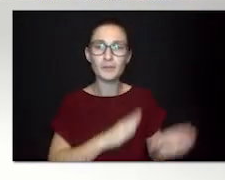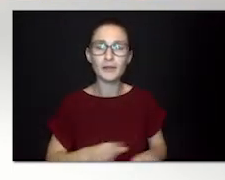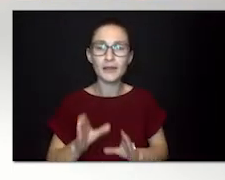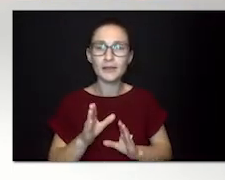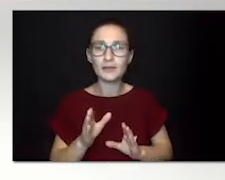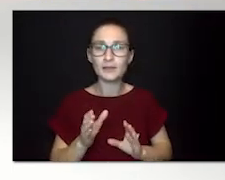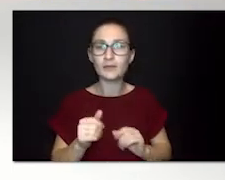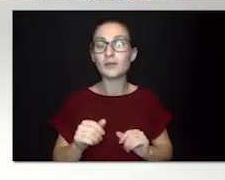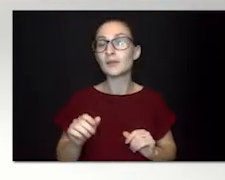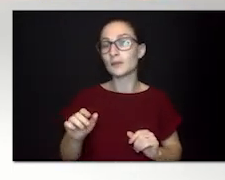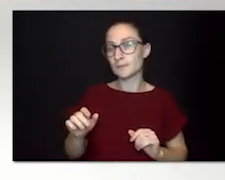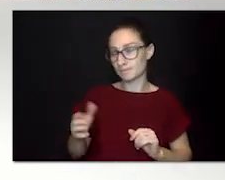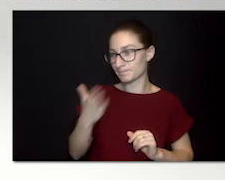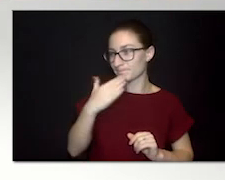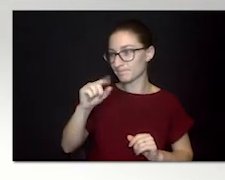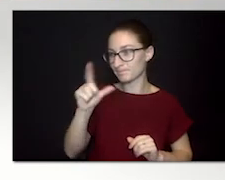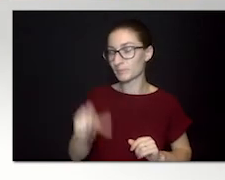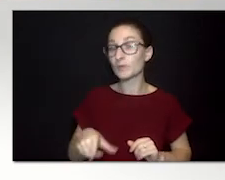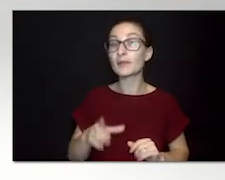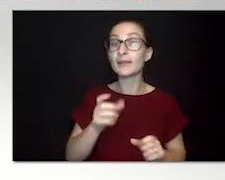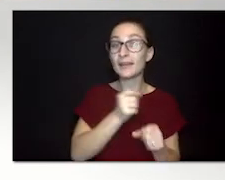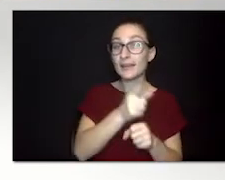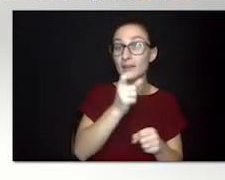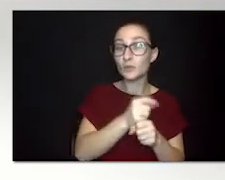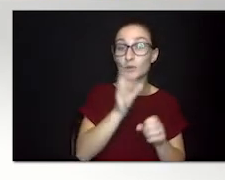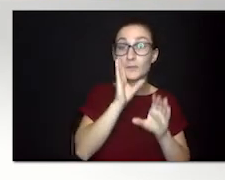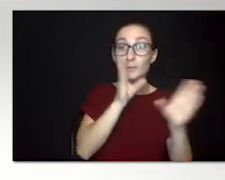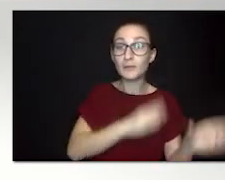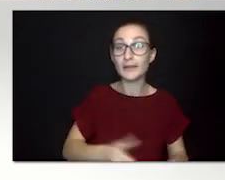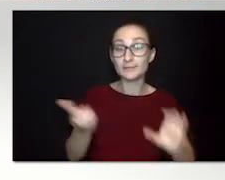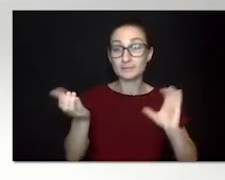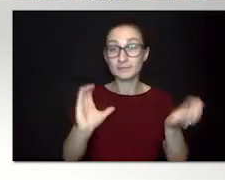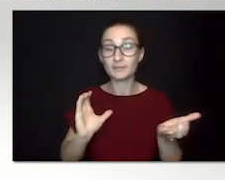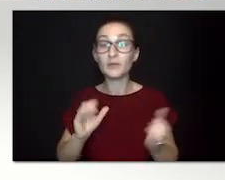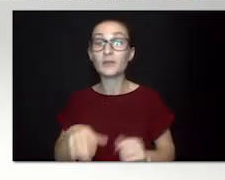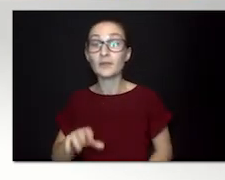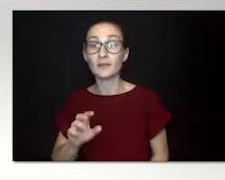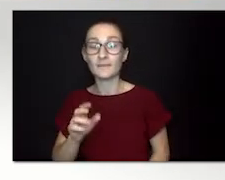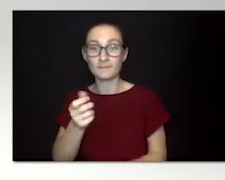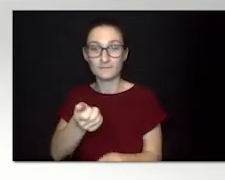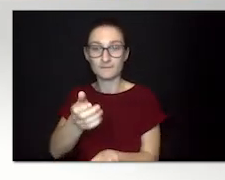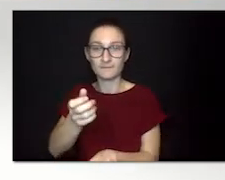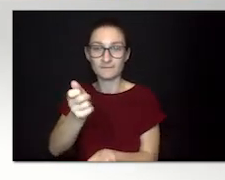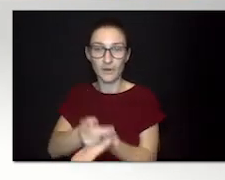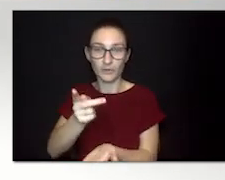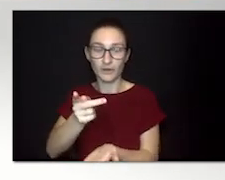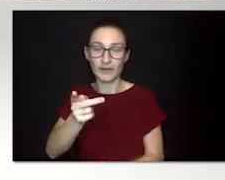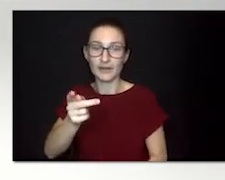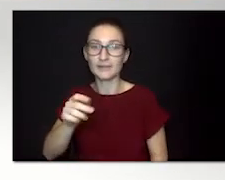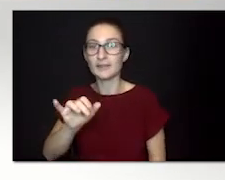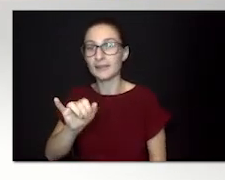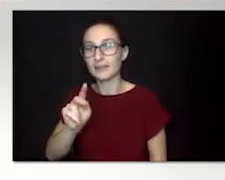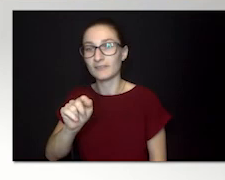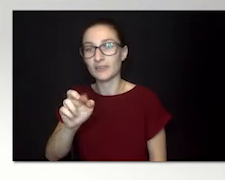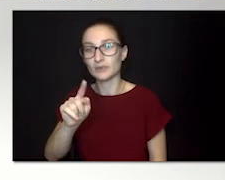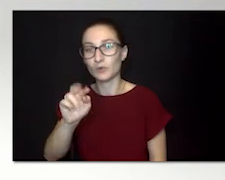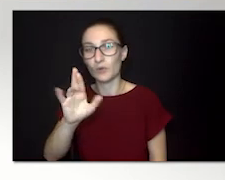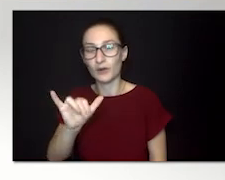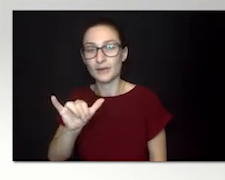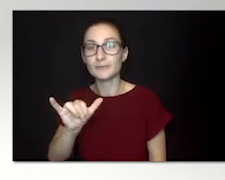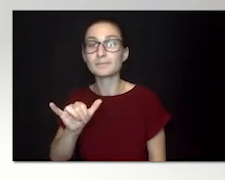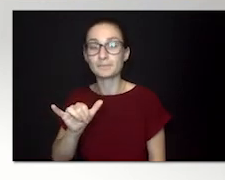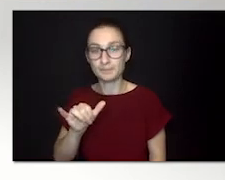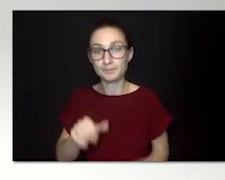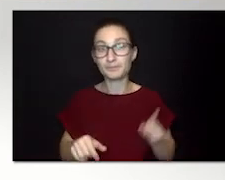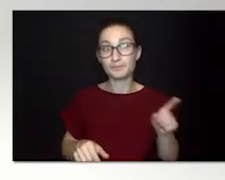accounting plan? Great question. So what's the difference between the annual plan and verified inventory? So the annual plan is solely about